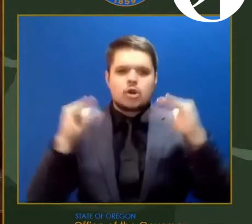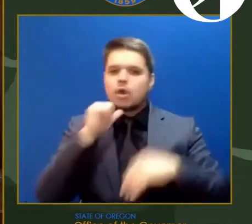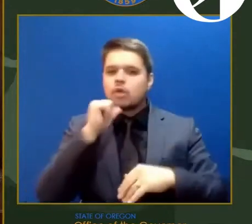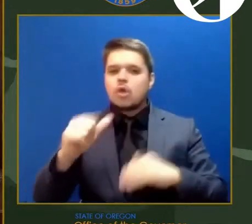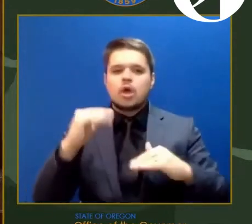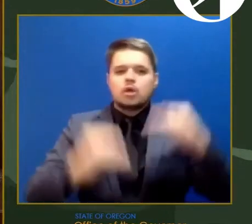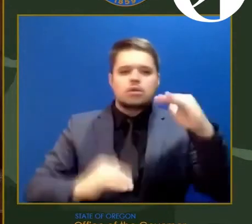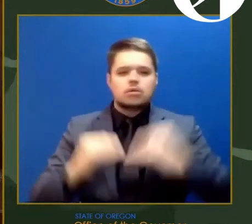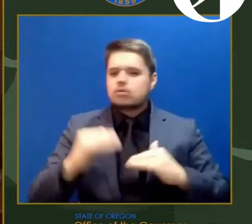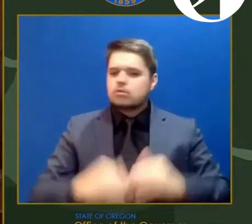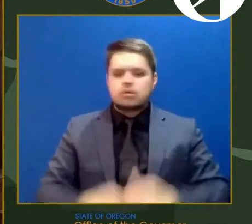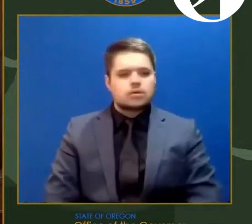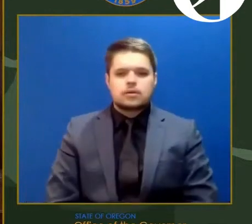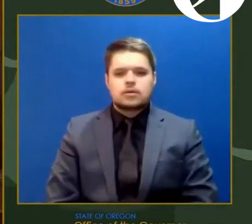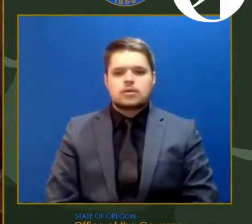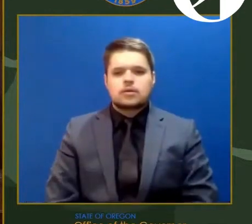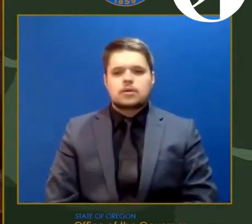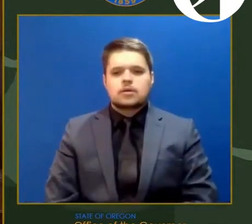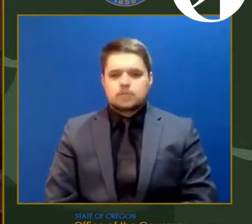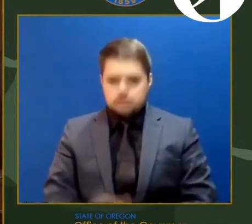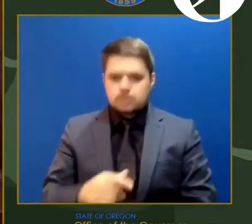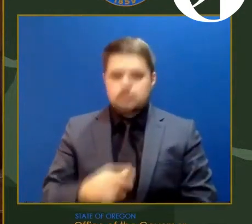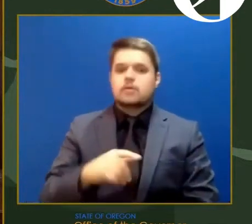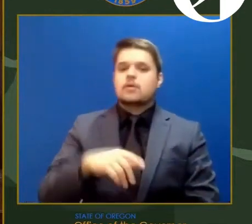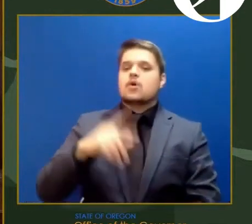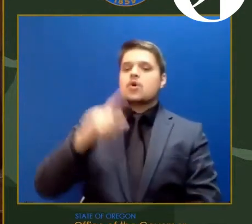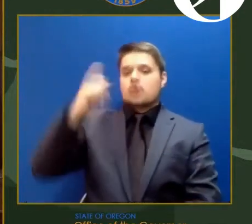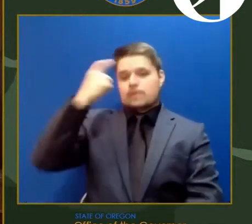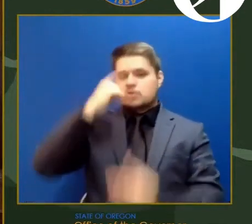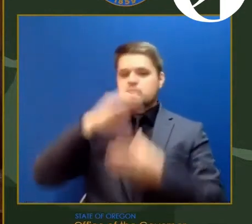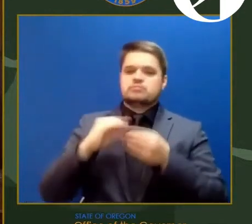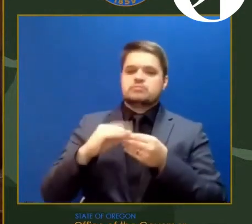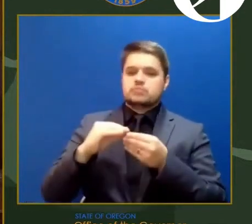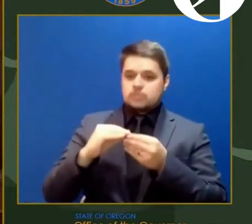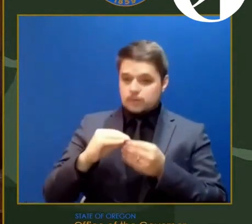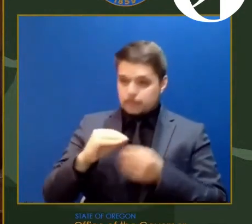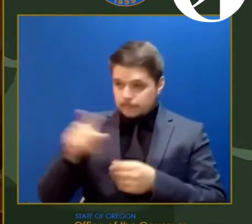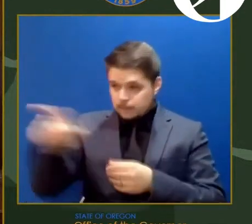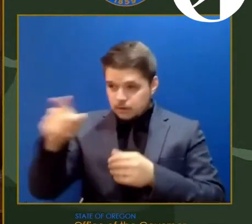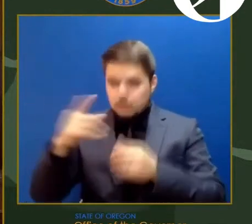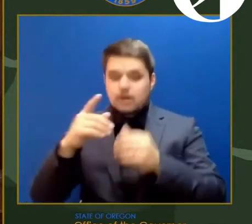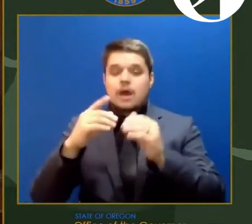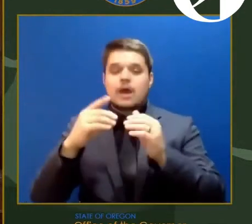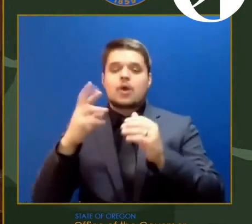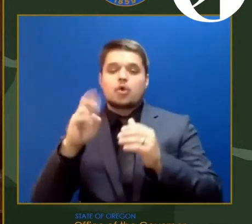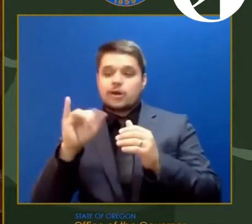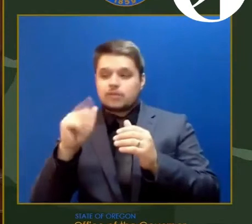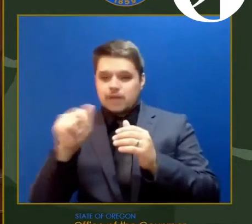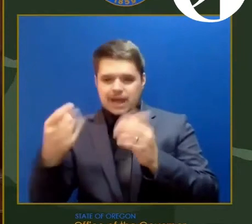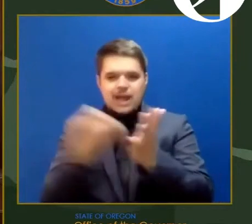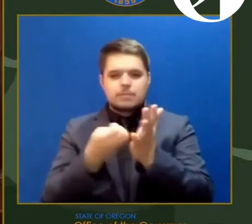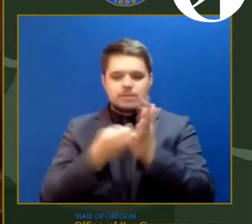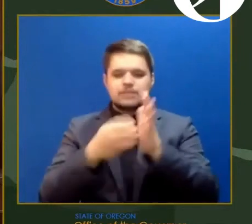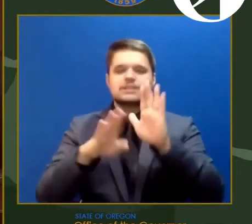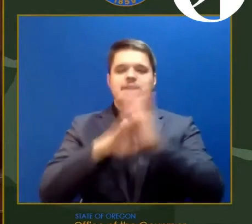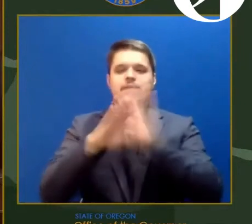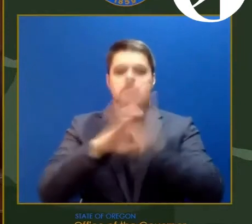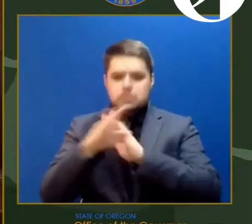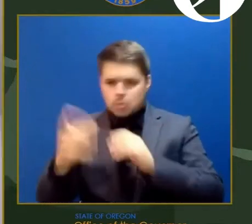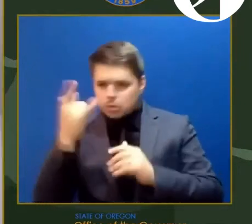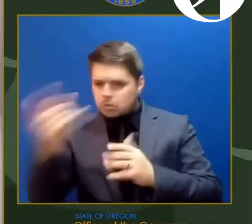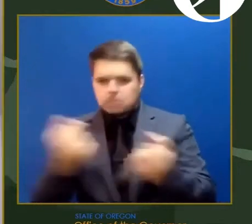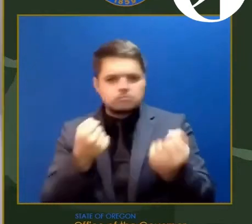economic development issues. Can you tell us why it's so important that we support BIPOC businesses, both large and